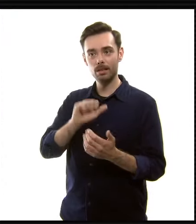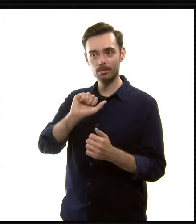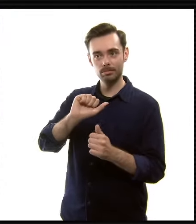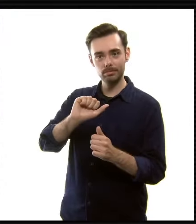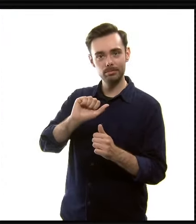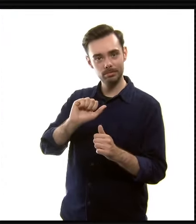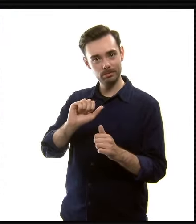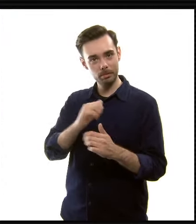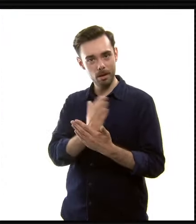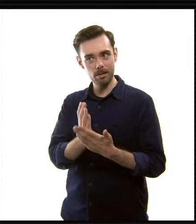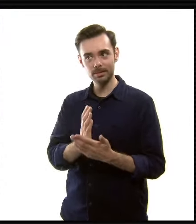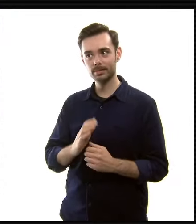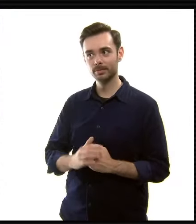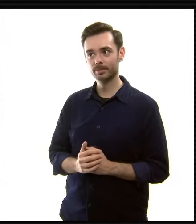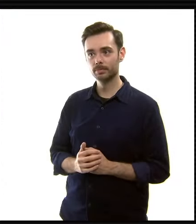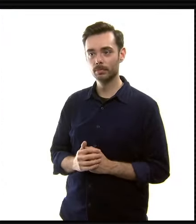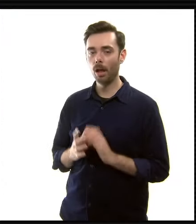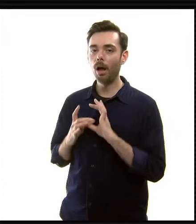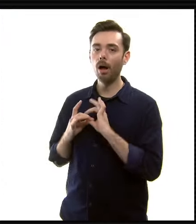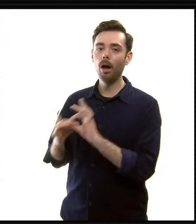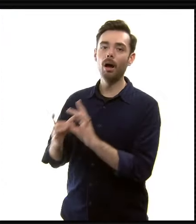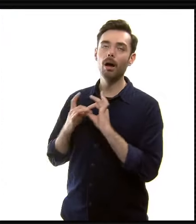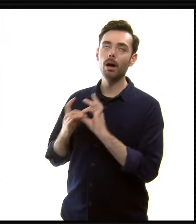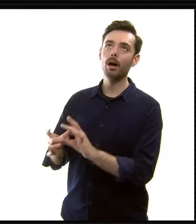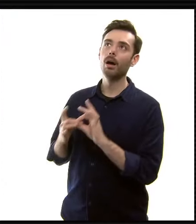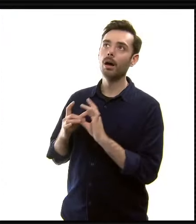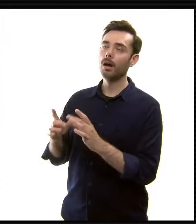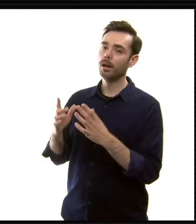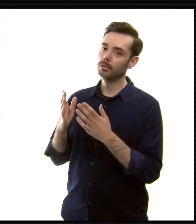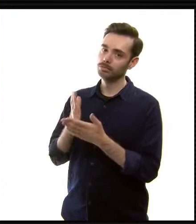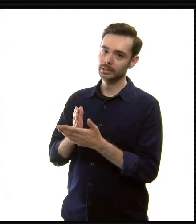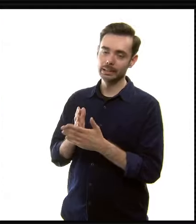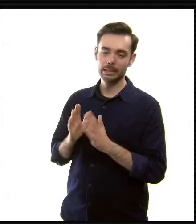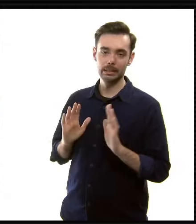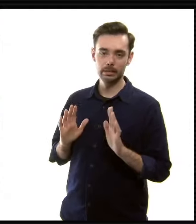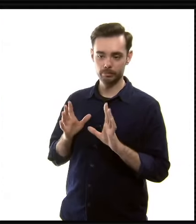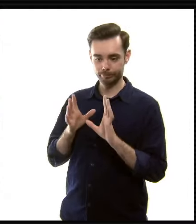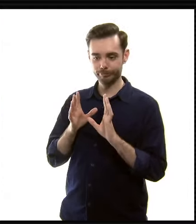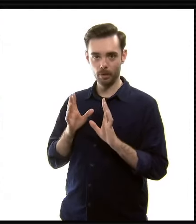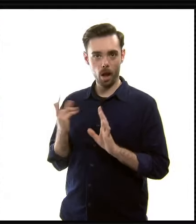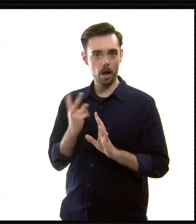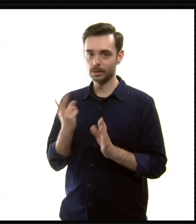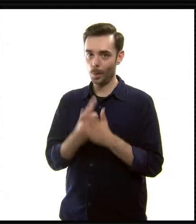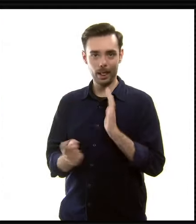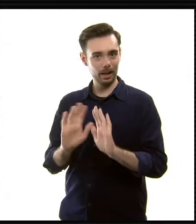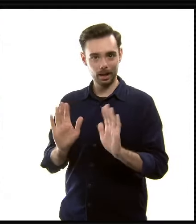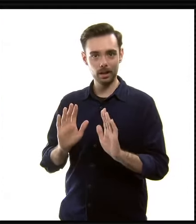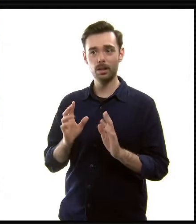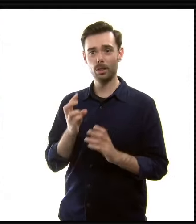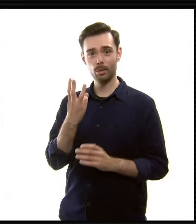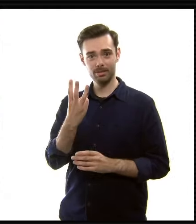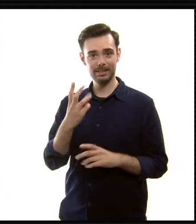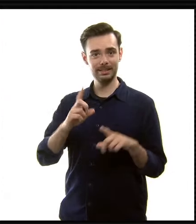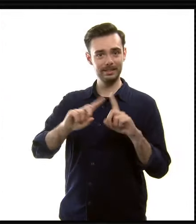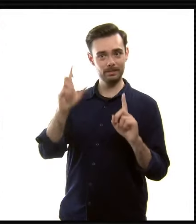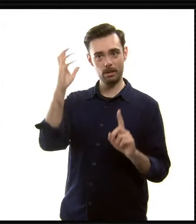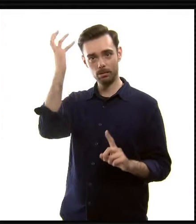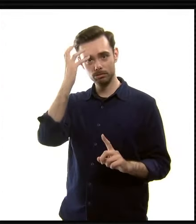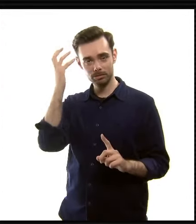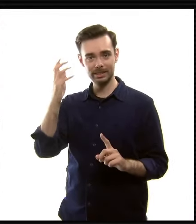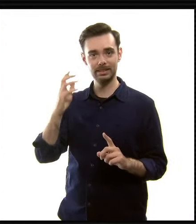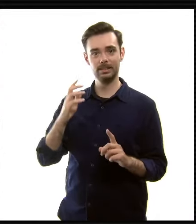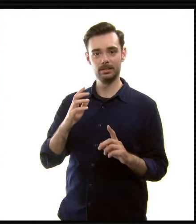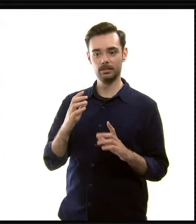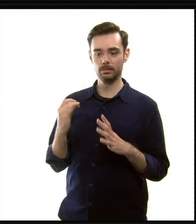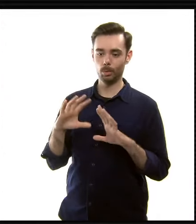Well, teamwork makes the dream work, let me say that. So it's not about us. The fact that we have 3 different countries, 6 LEGO Masters, like,